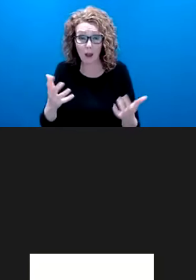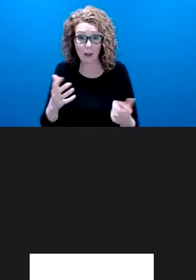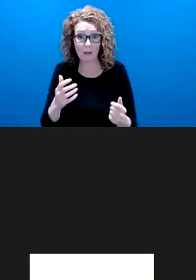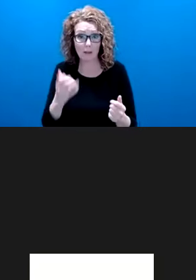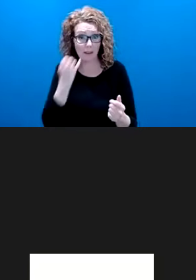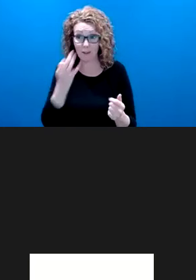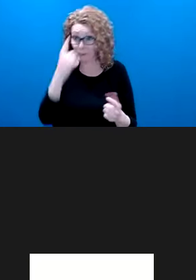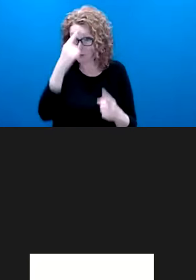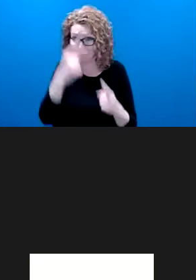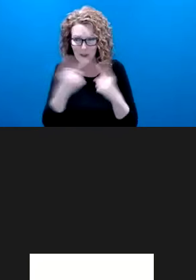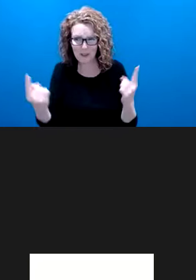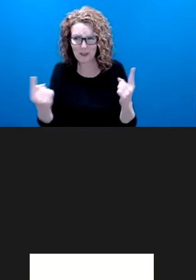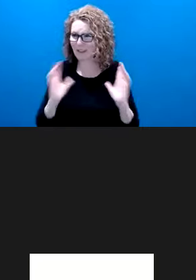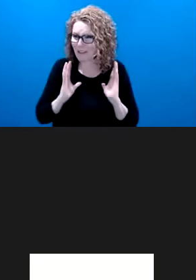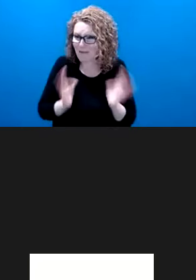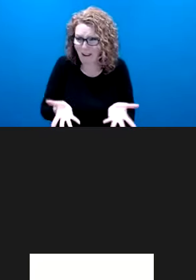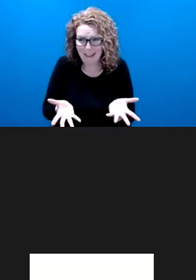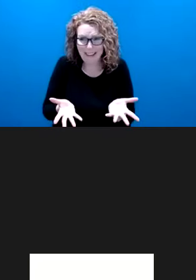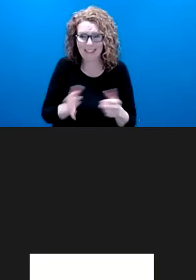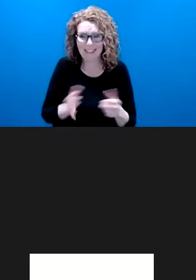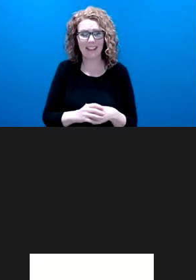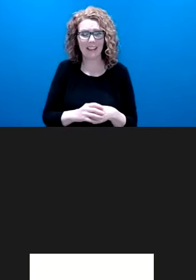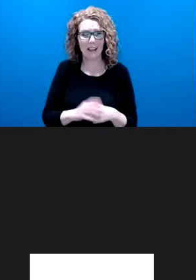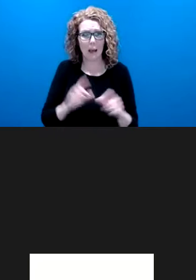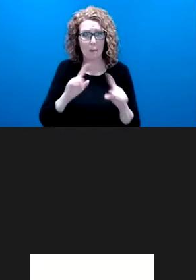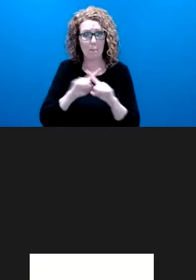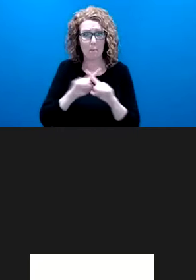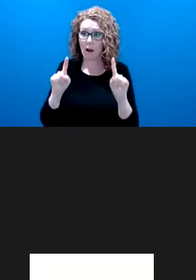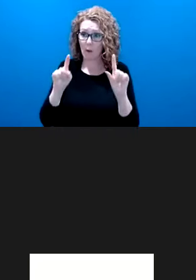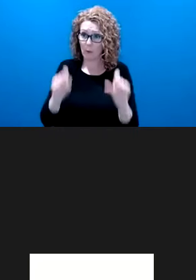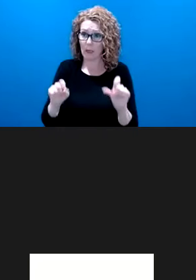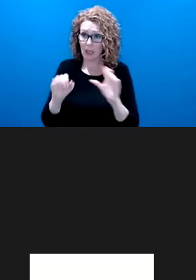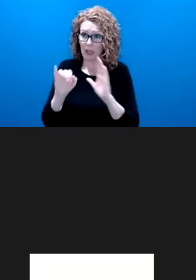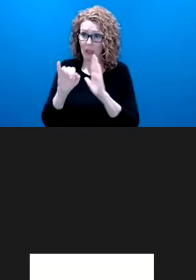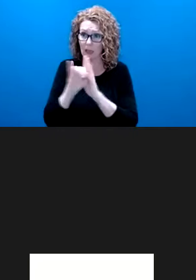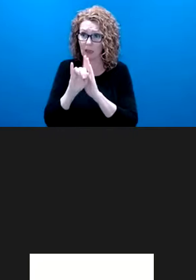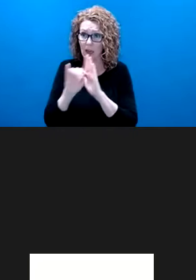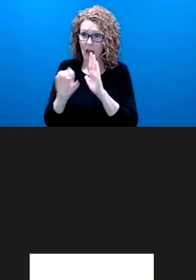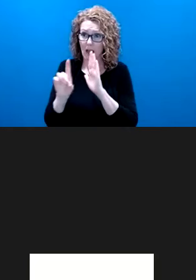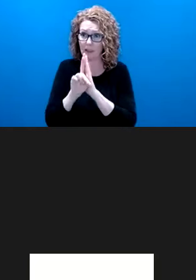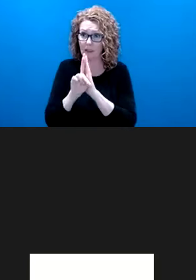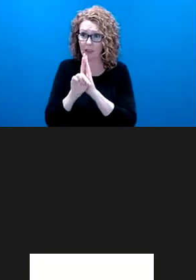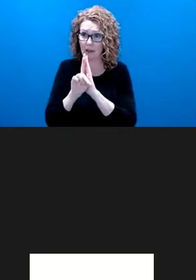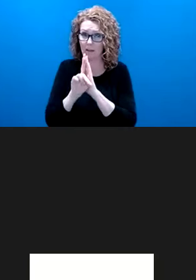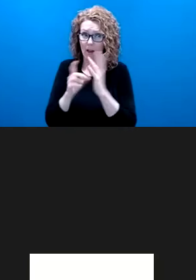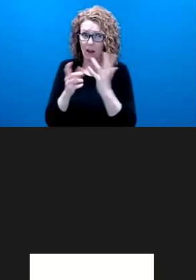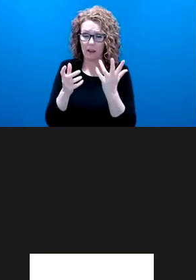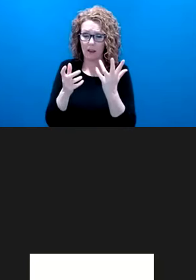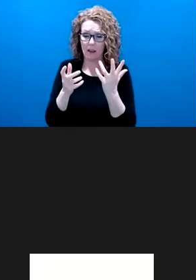me at all, but maybe we just identify these core